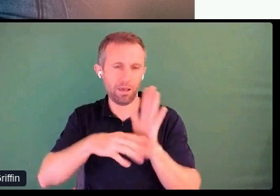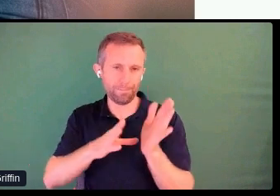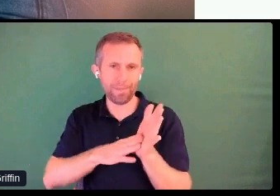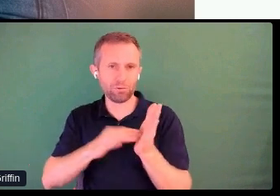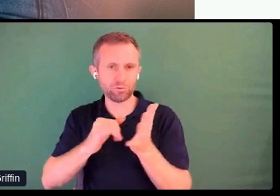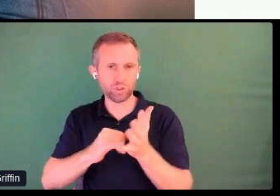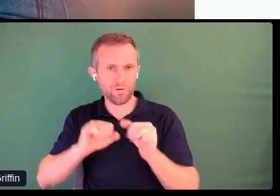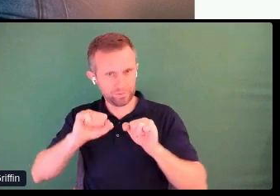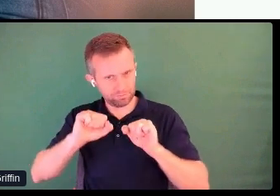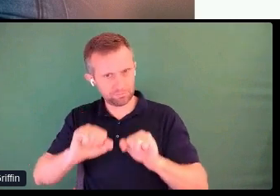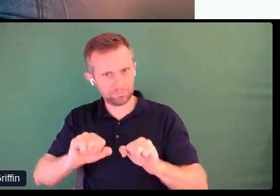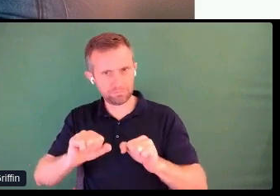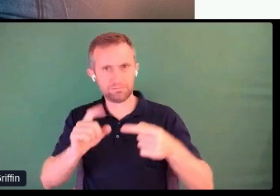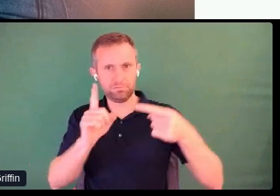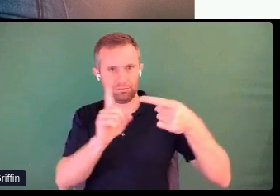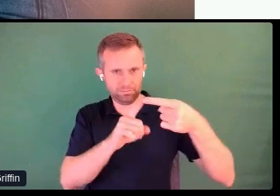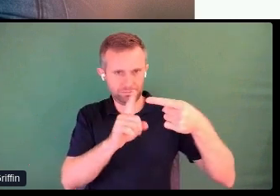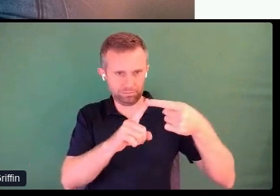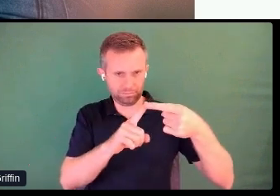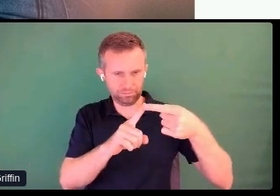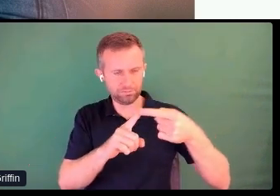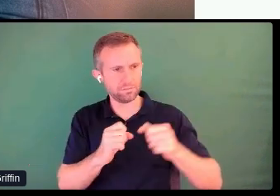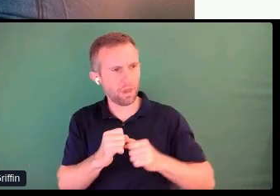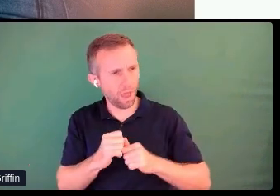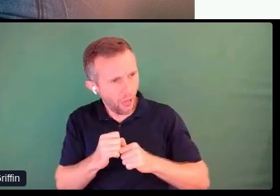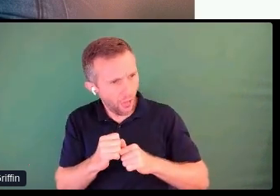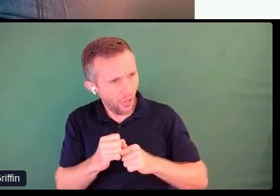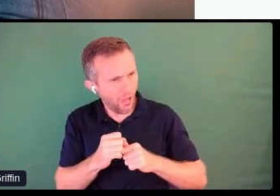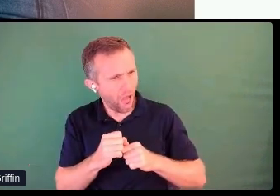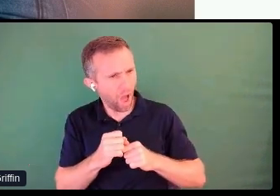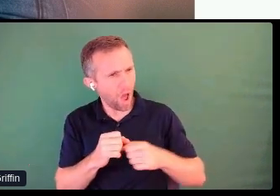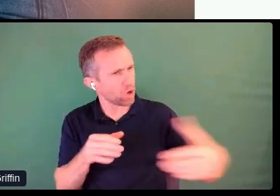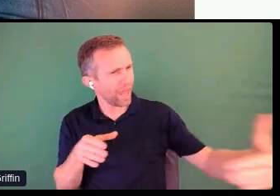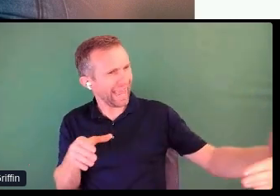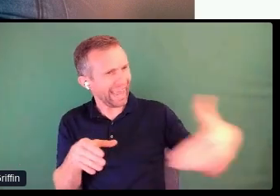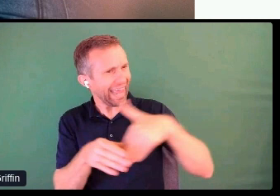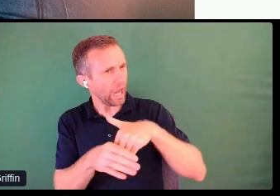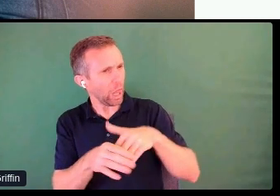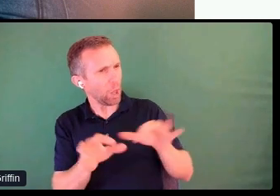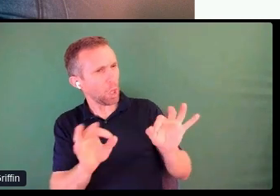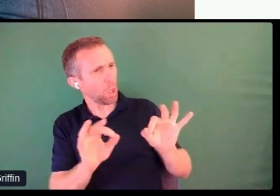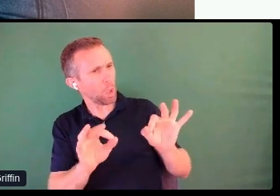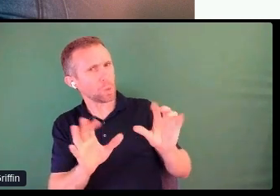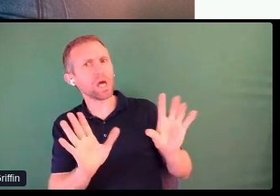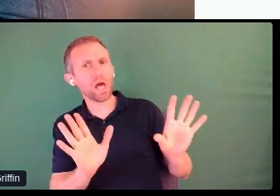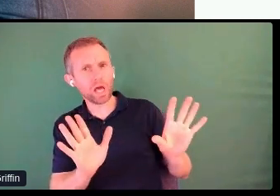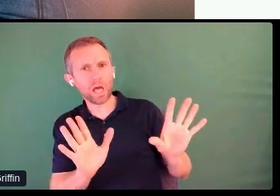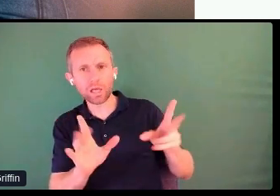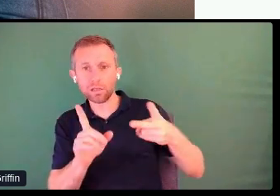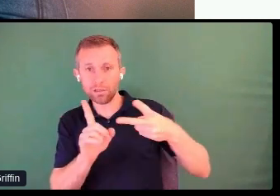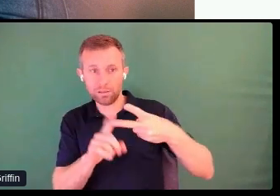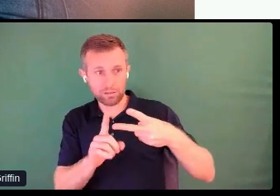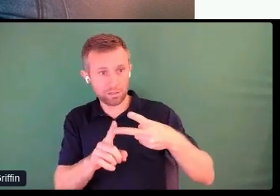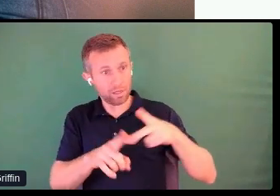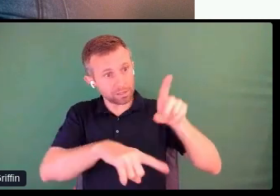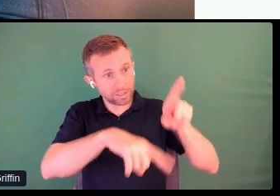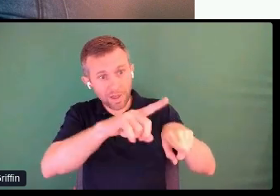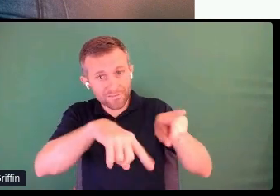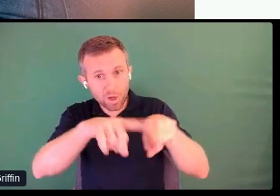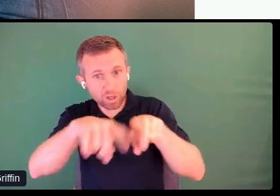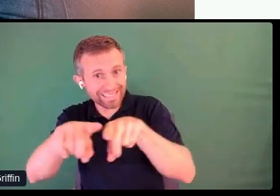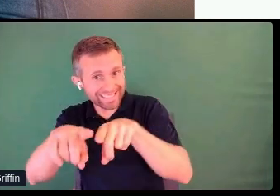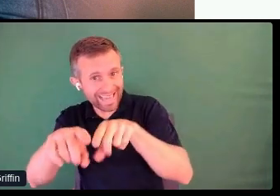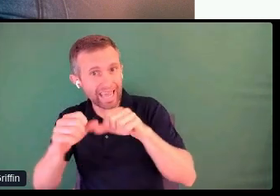Recognize exclusion. Exclusion happens when we solve problems using our own biases. As part of inclusive design, we seek out